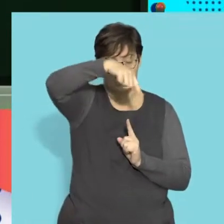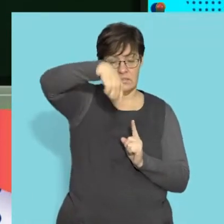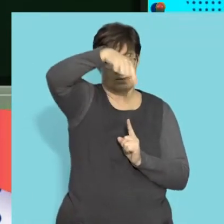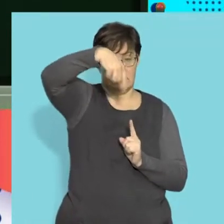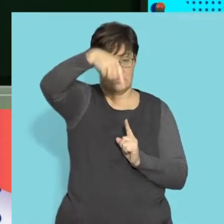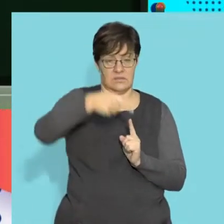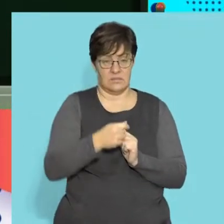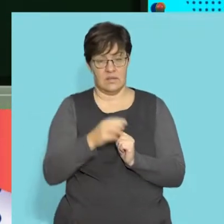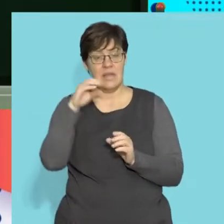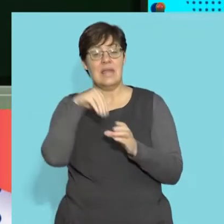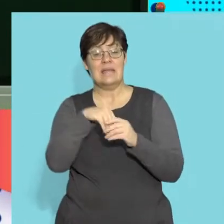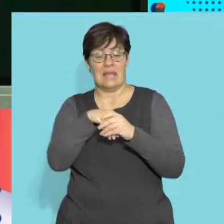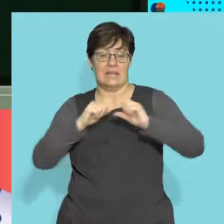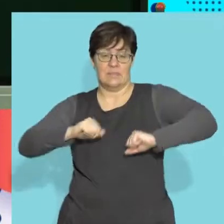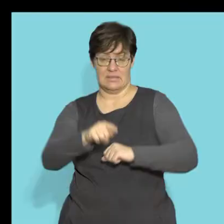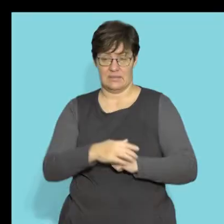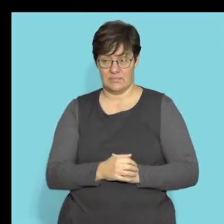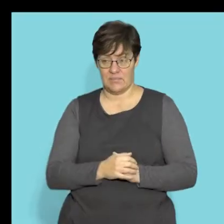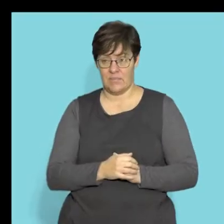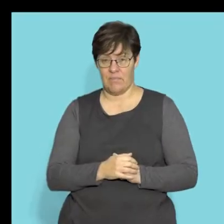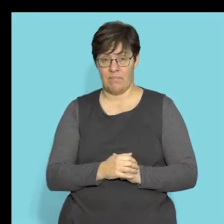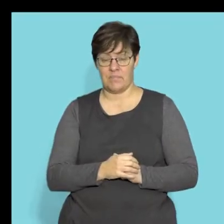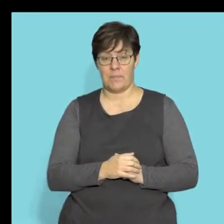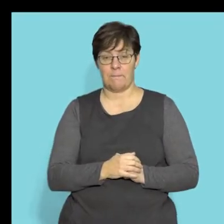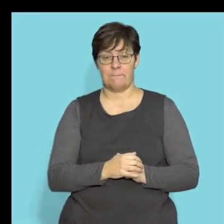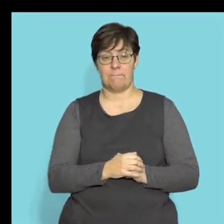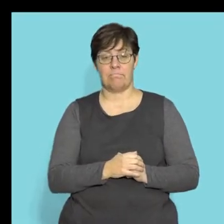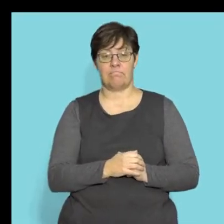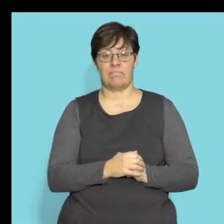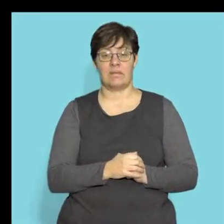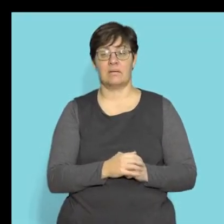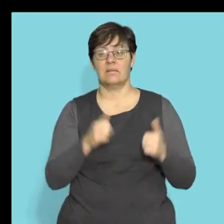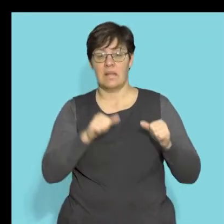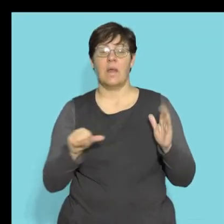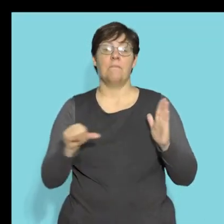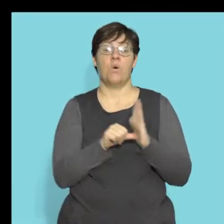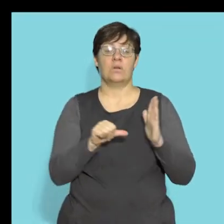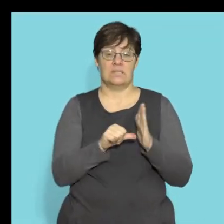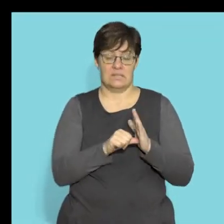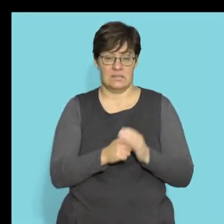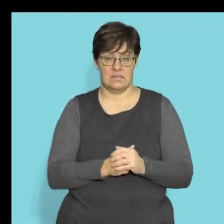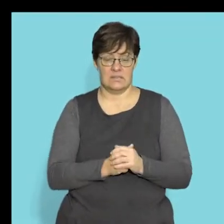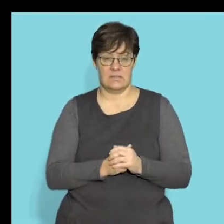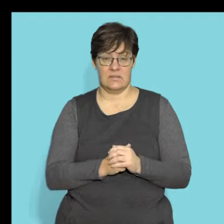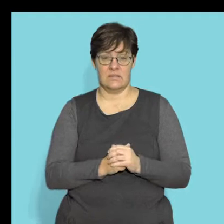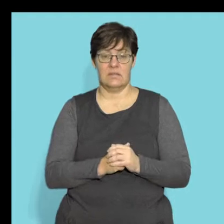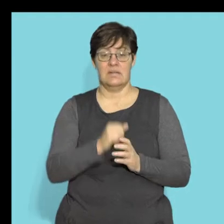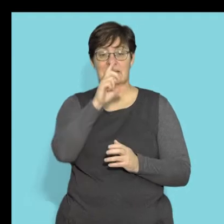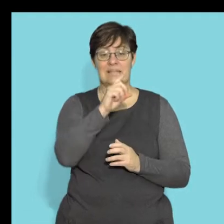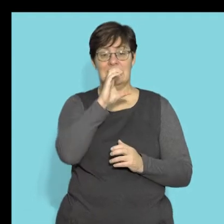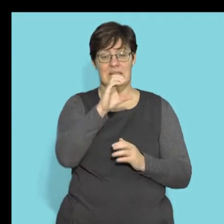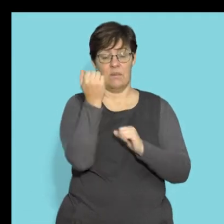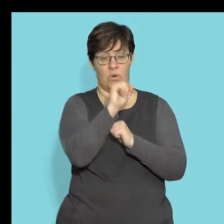wire that's looped around inside that space between the magnetic field. And then there's this very important